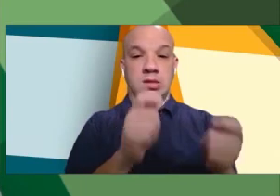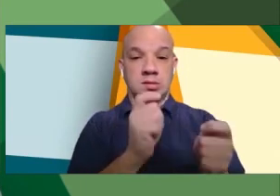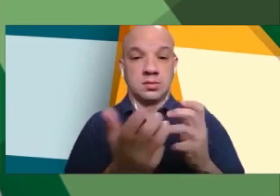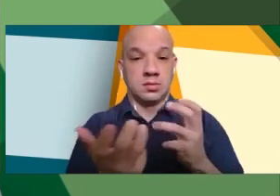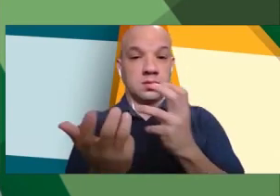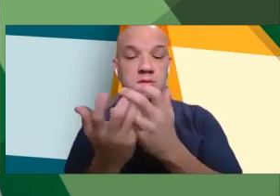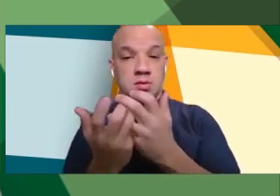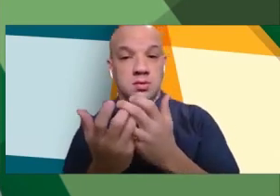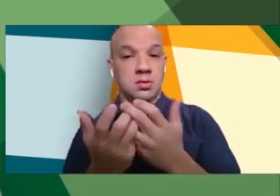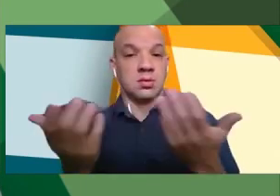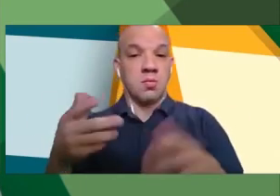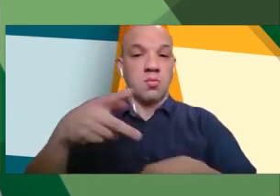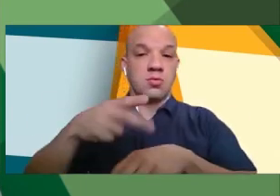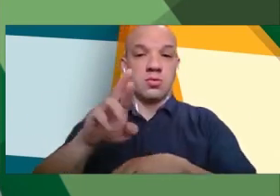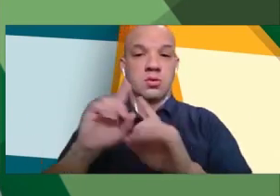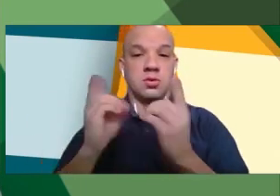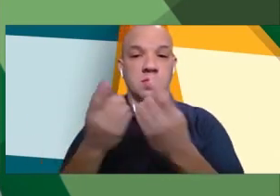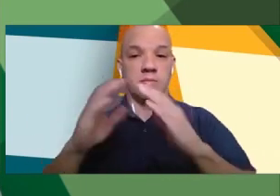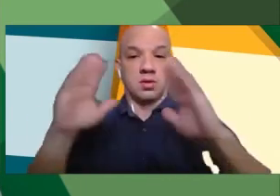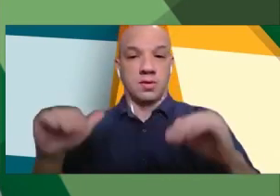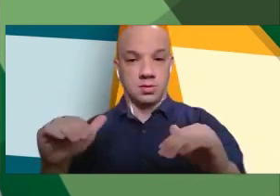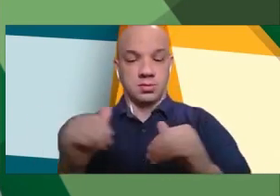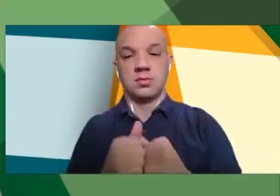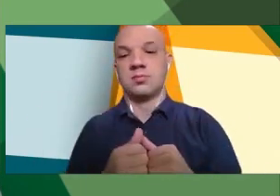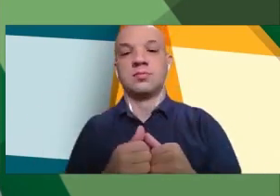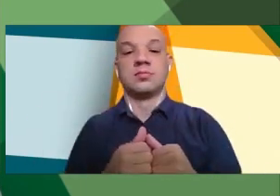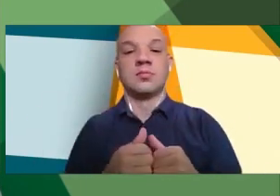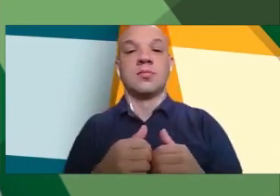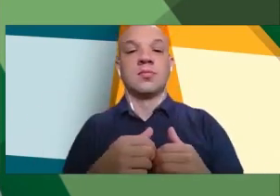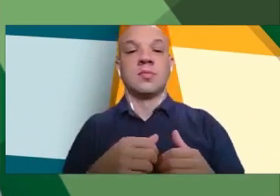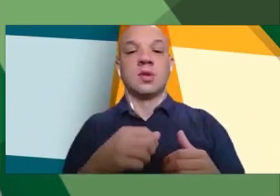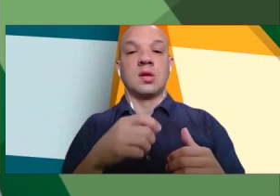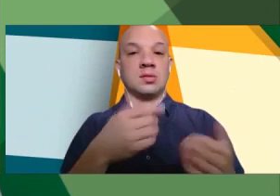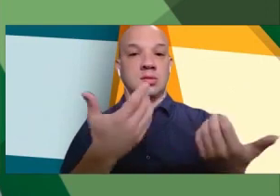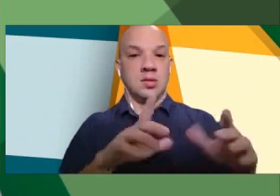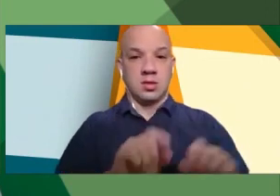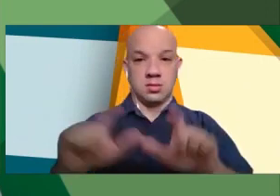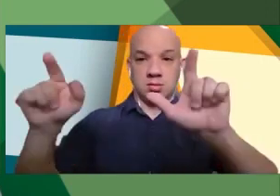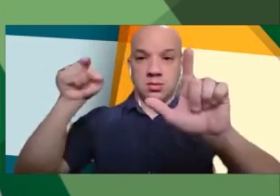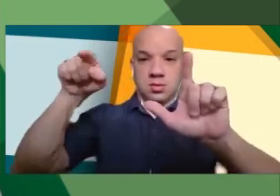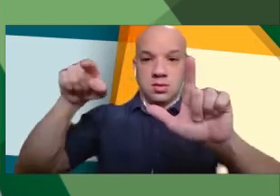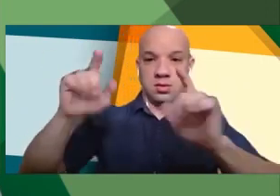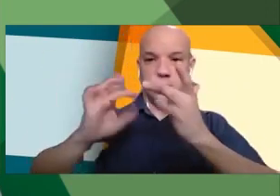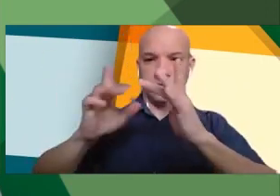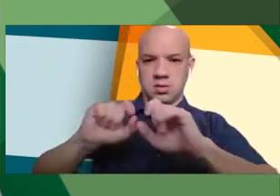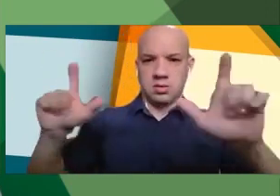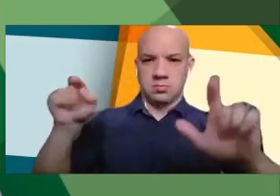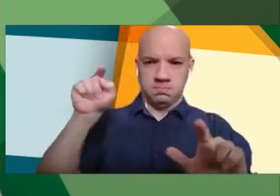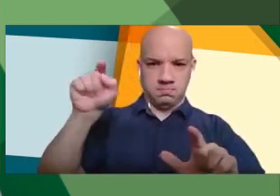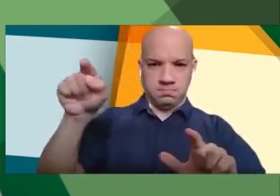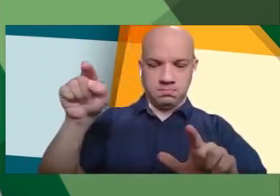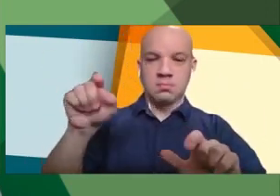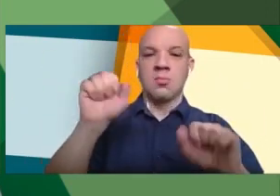Rico Department of Housing. It is published in our website, so you can go